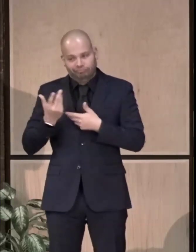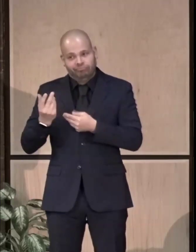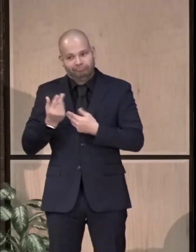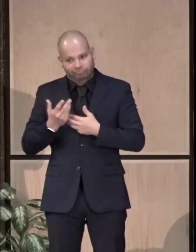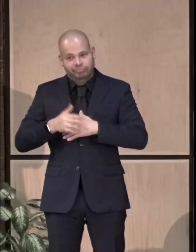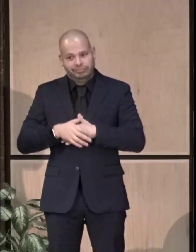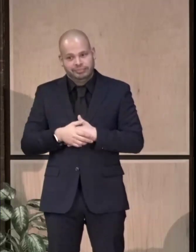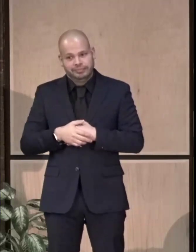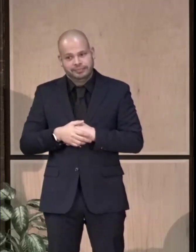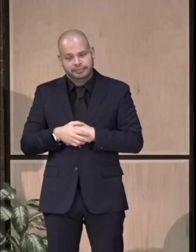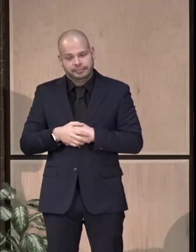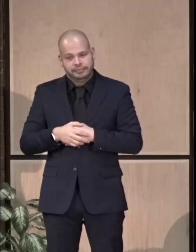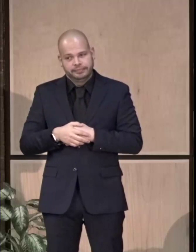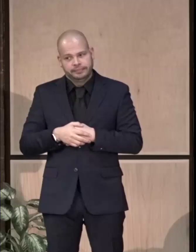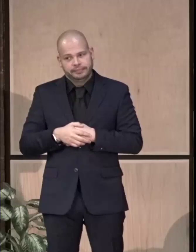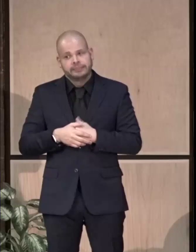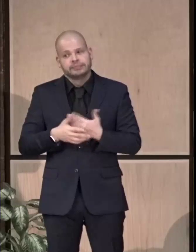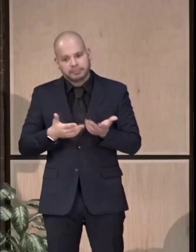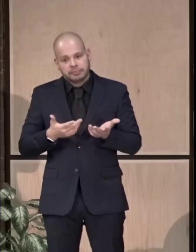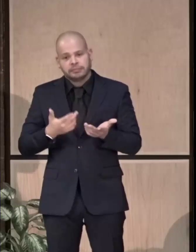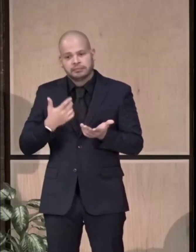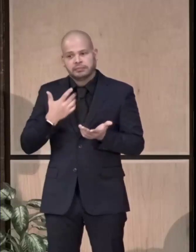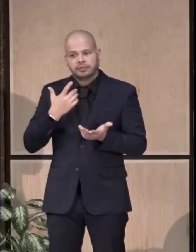on both his personal stuff as well as what was going on with Card.